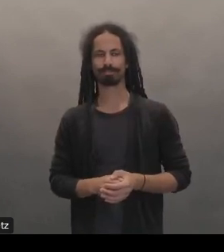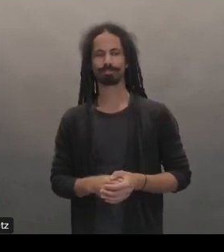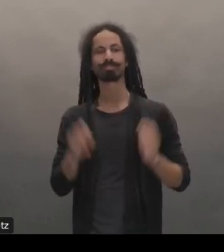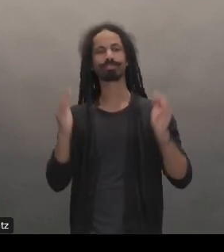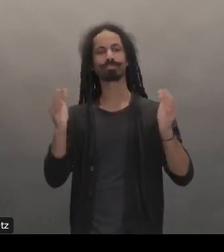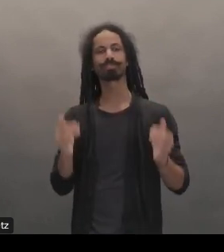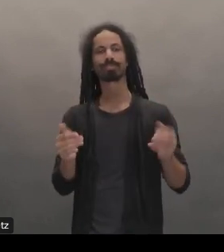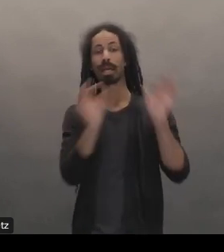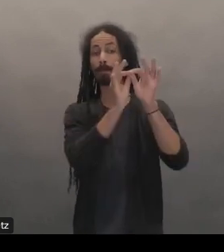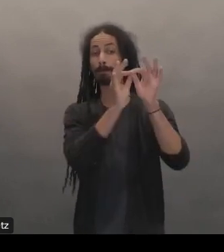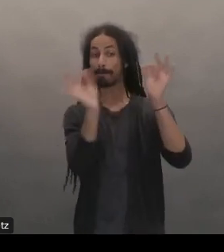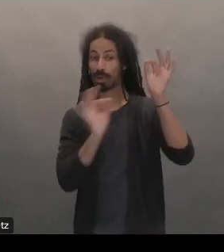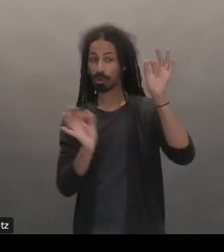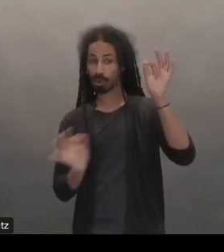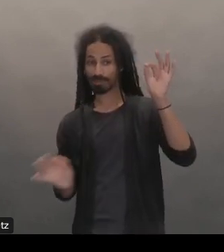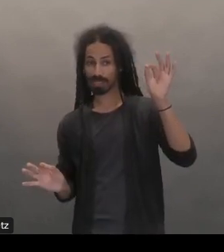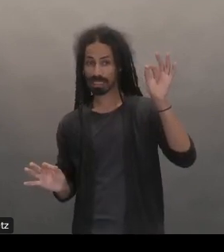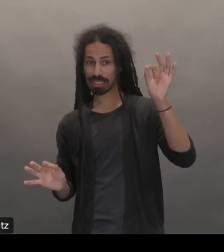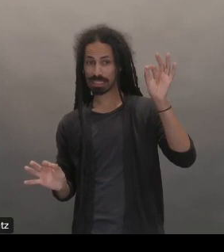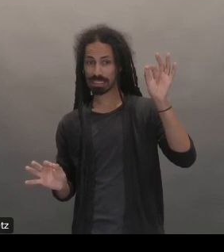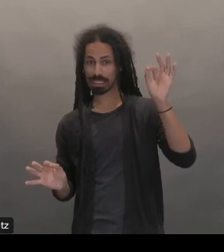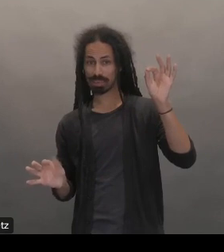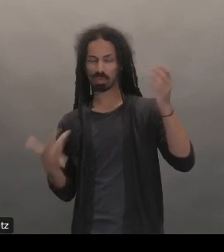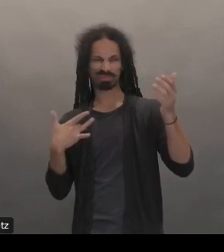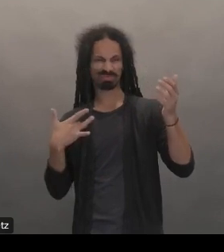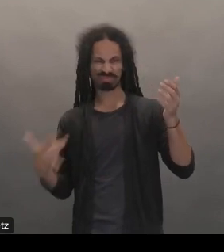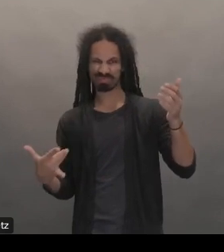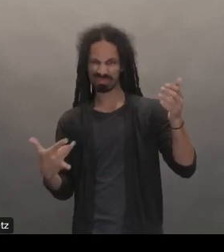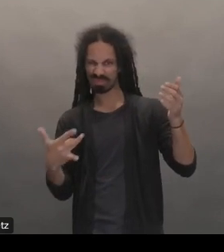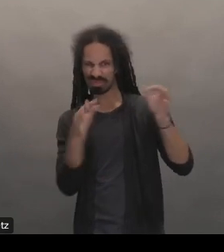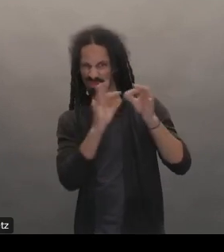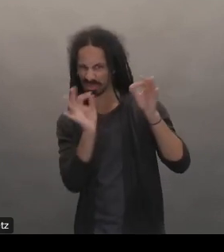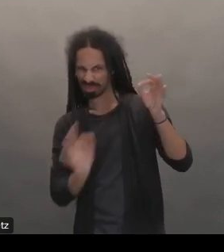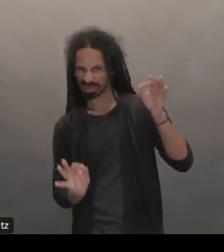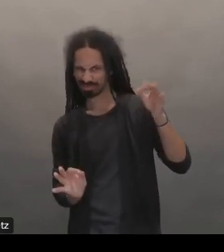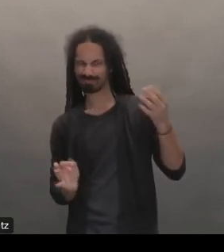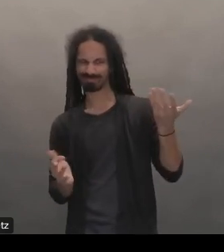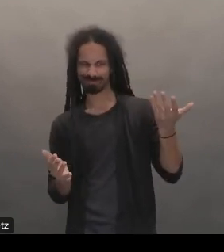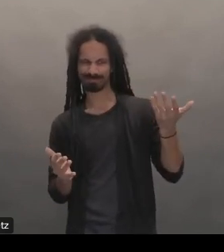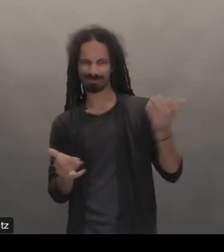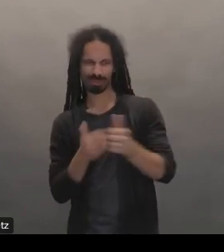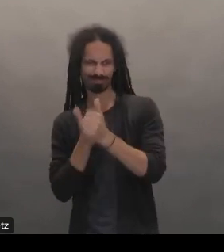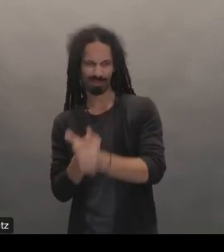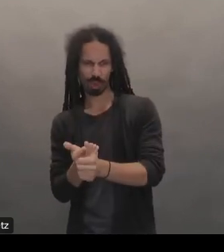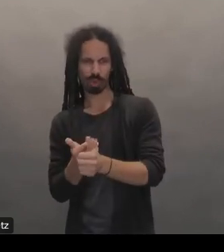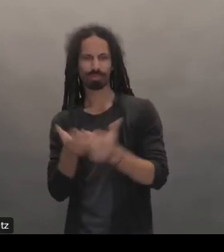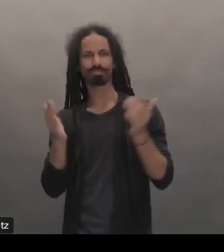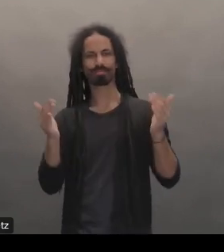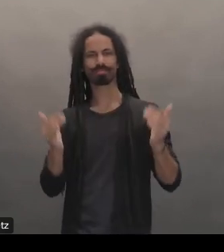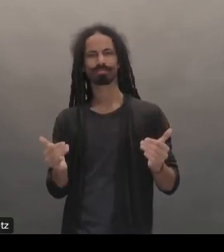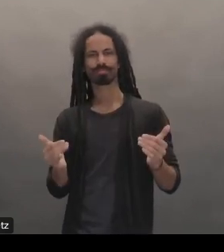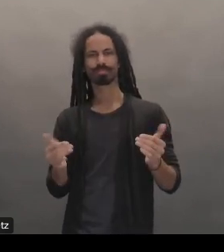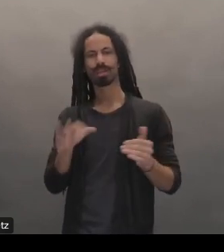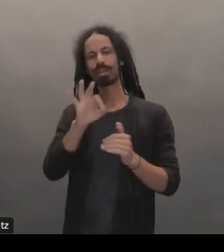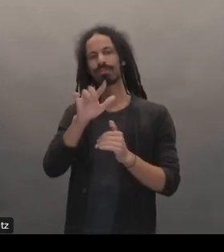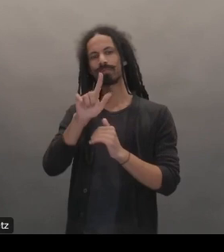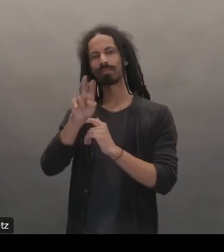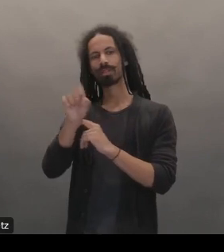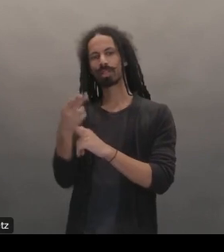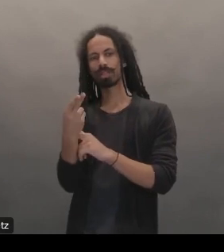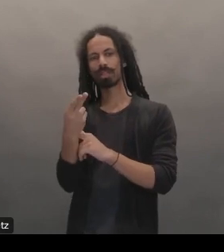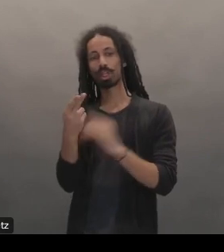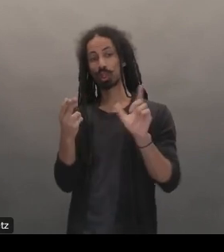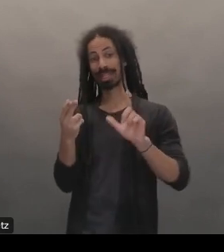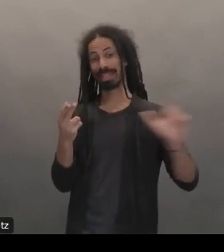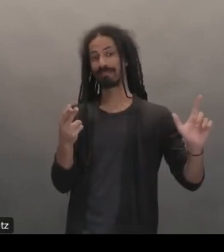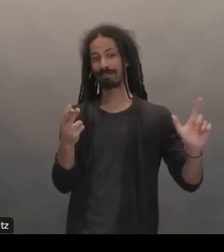Paragraphs, so what you would think of a typical paragraph, that's what APA likes too. Flush left, and the first line of